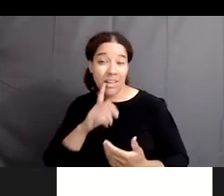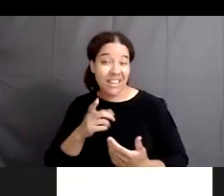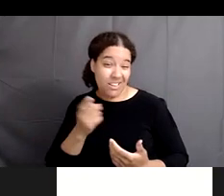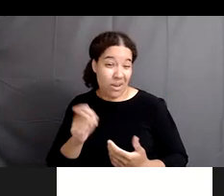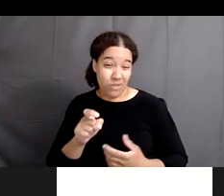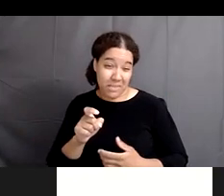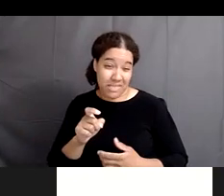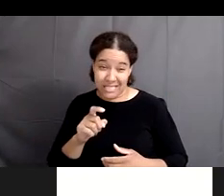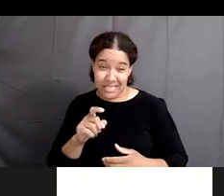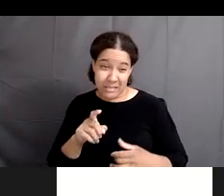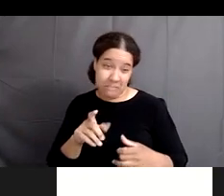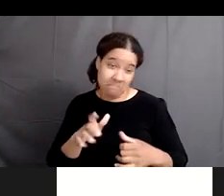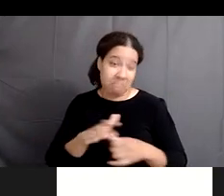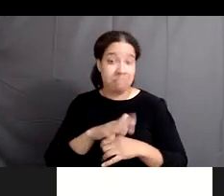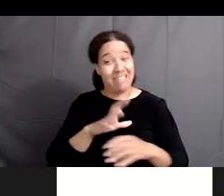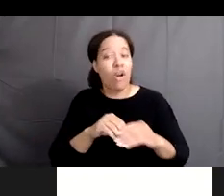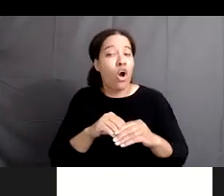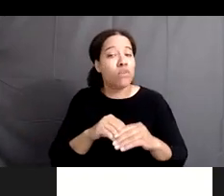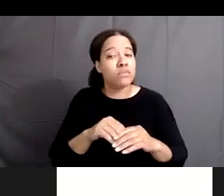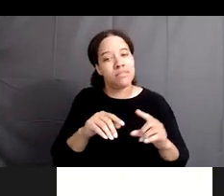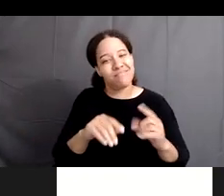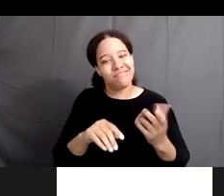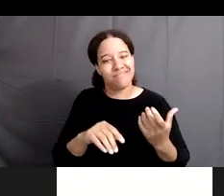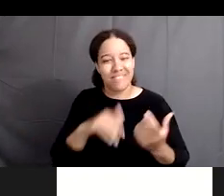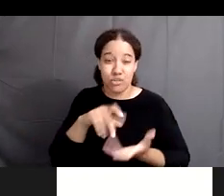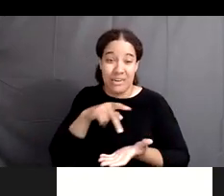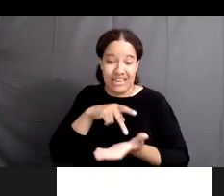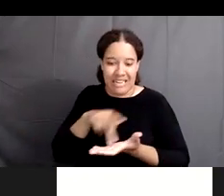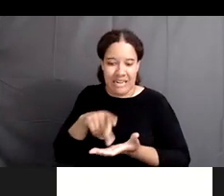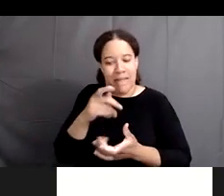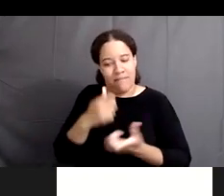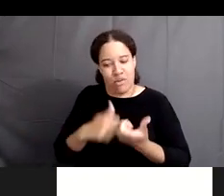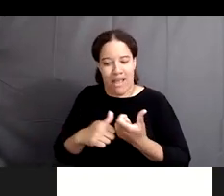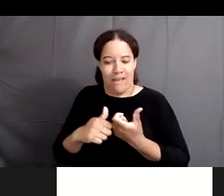sure. You're not going to get paid for every little thing, but